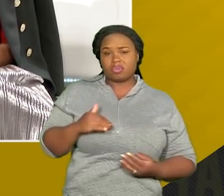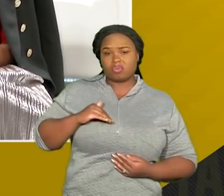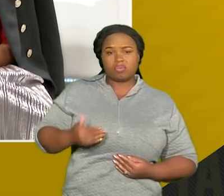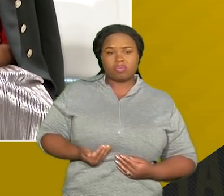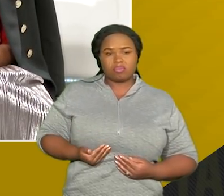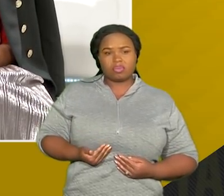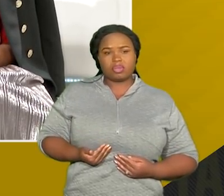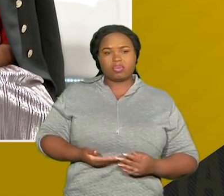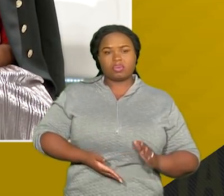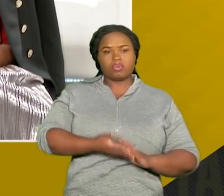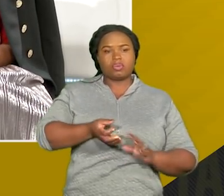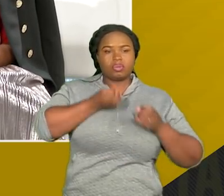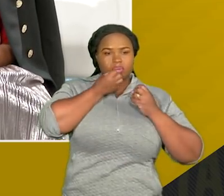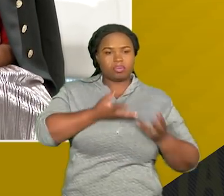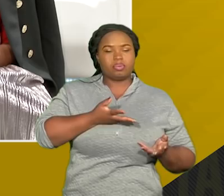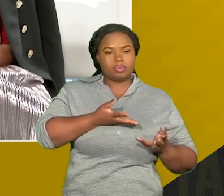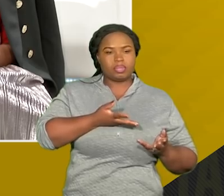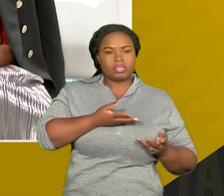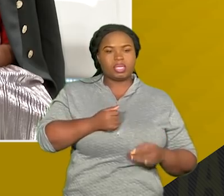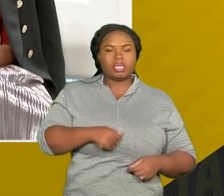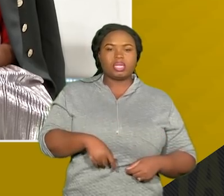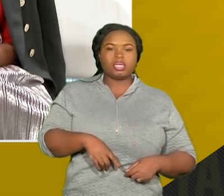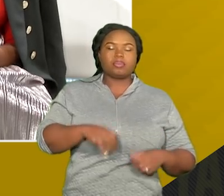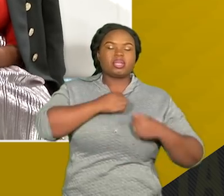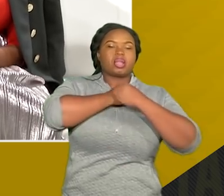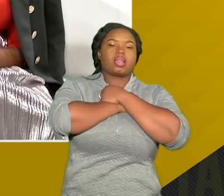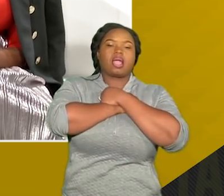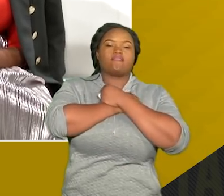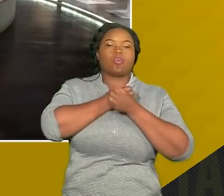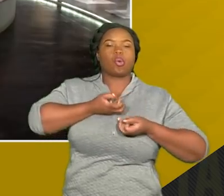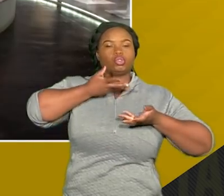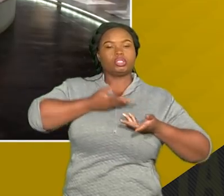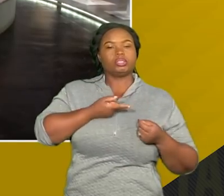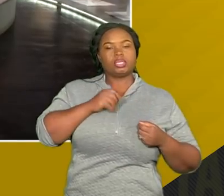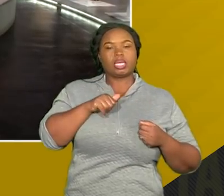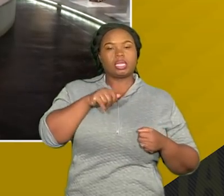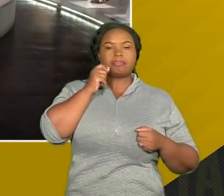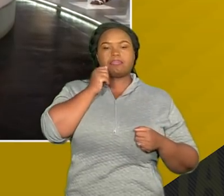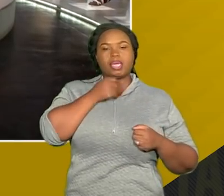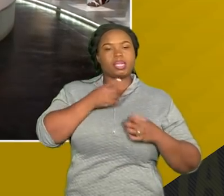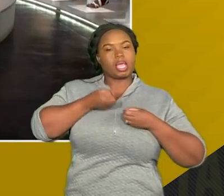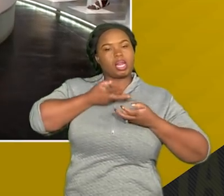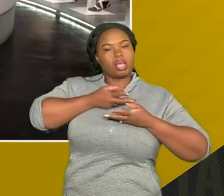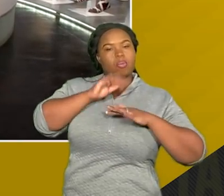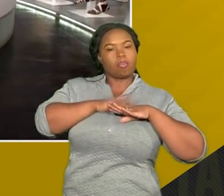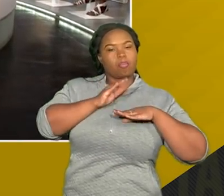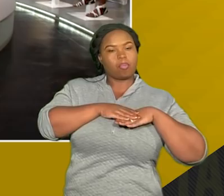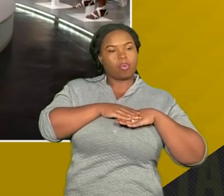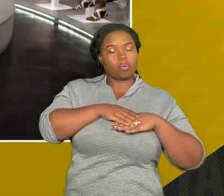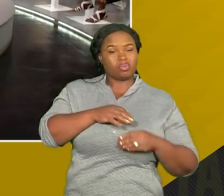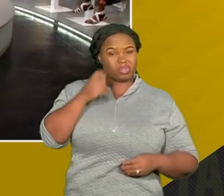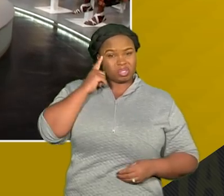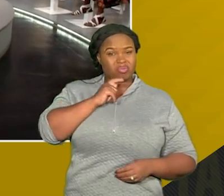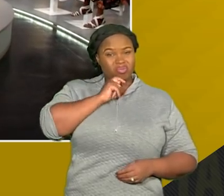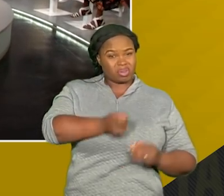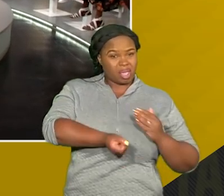iinyanga betholele umuthi abathi love potion ukuthi athandwe kangcono yinto ngempela esuke yenza into